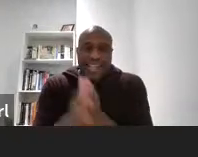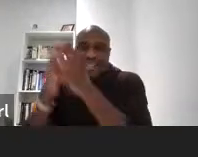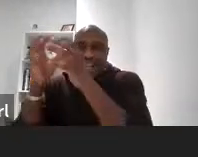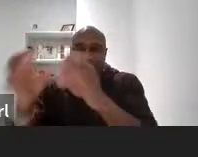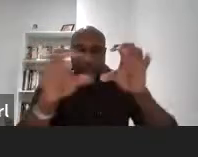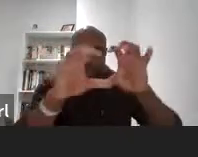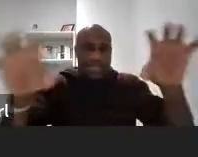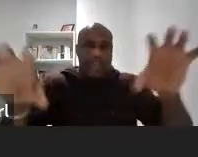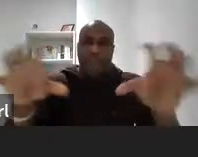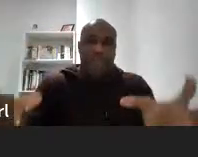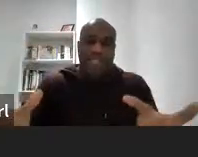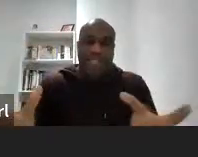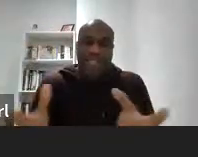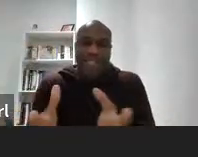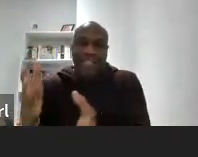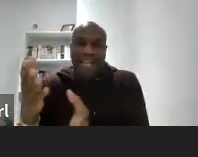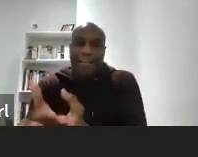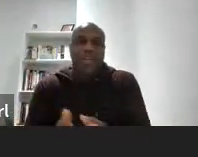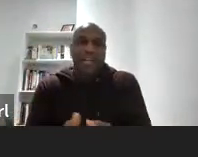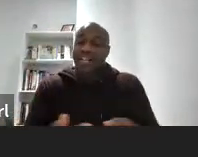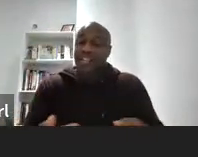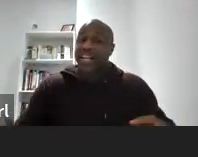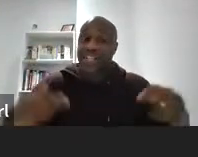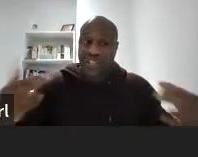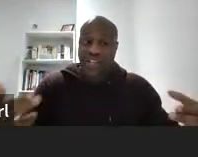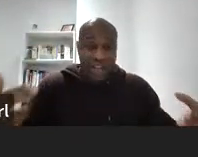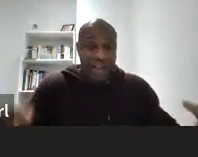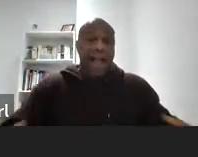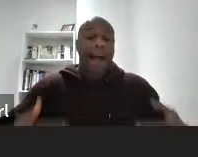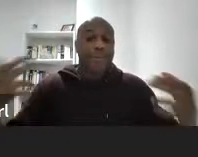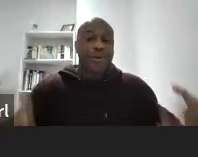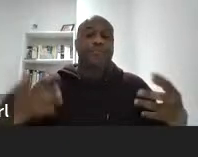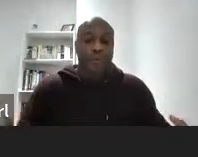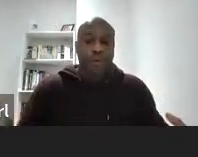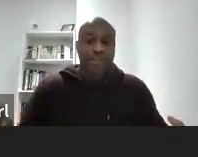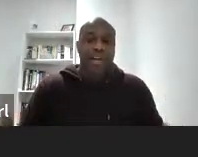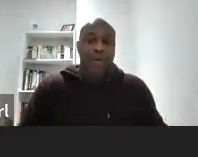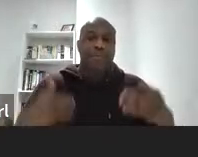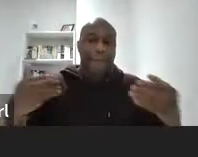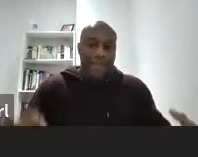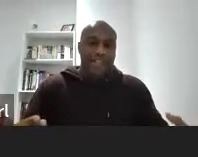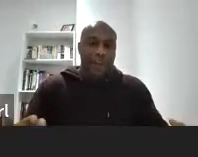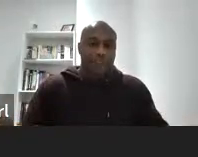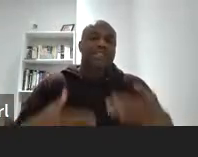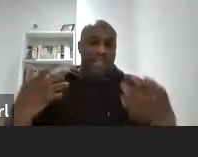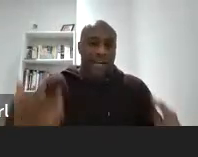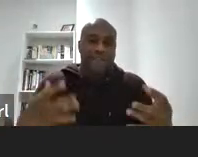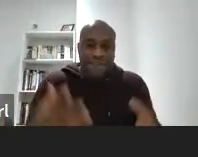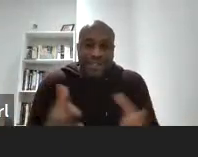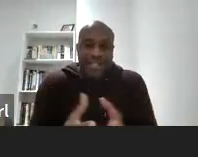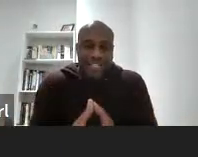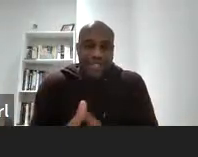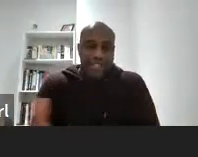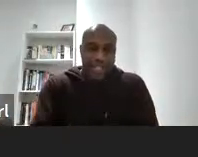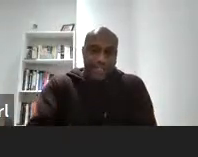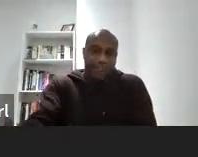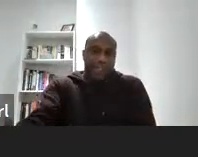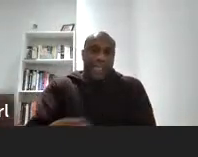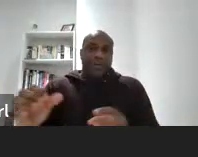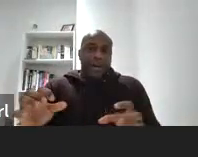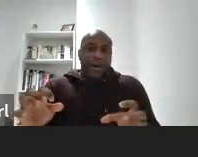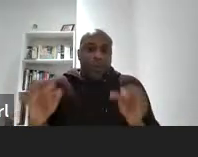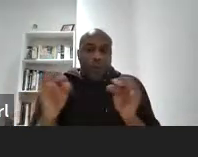able to see opportunities, see examples where you can actually take initiative and move forward with momentum to kind of validate your